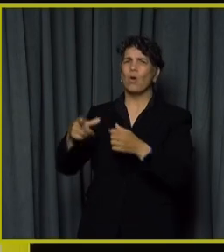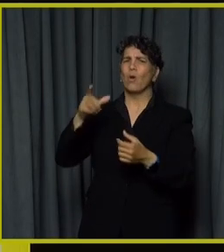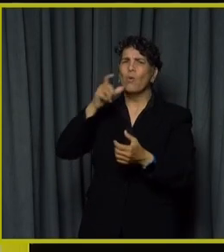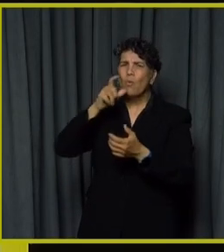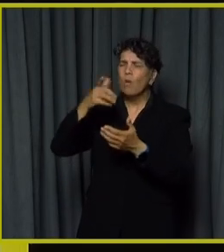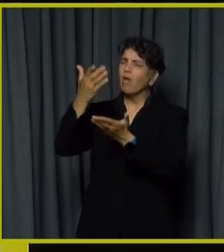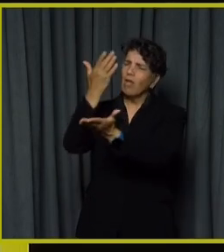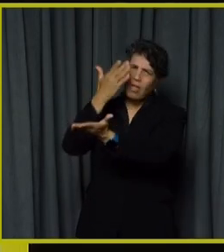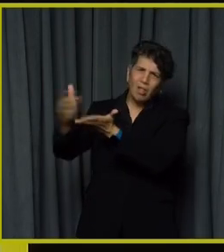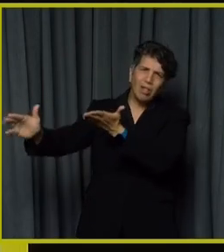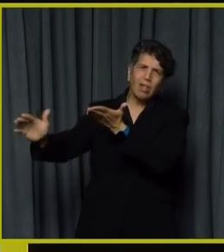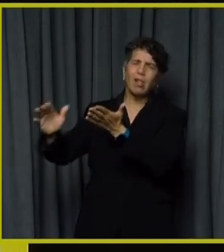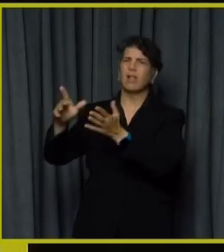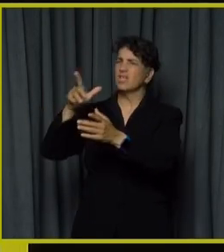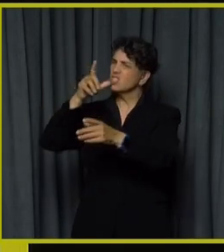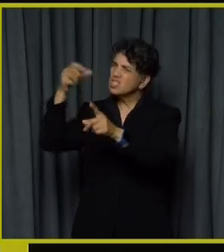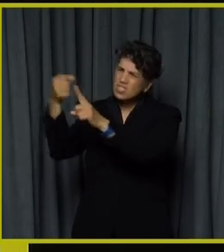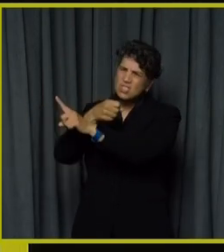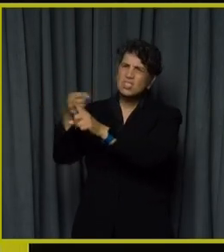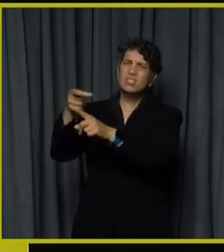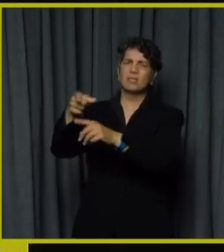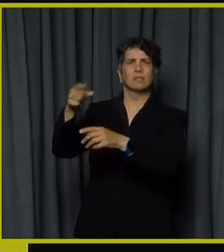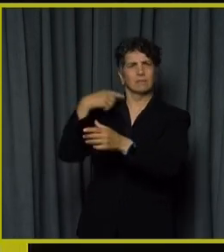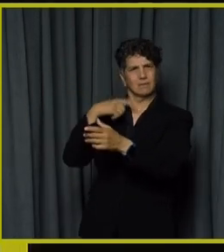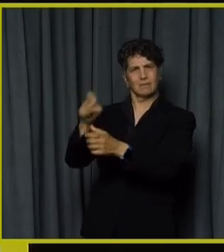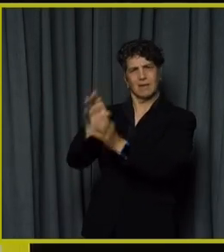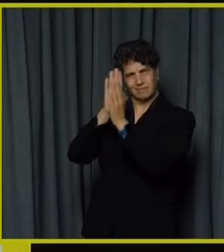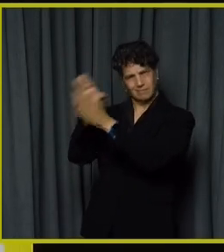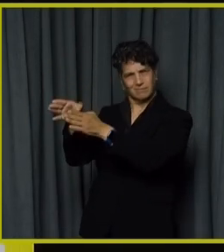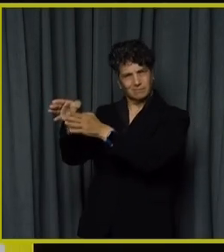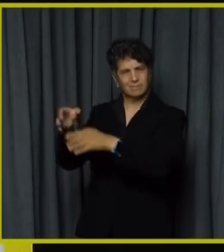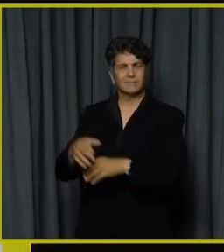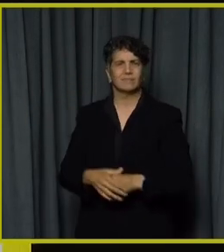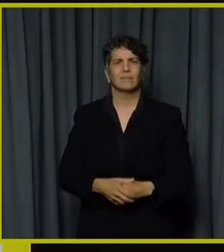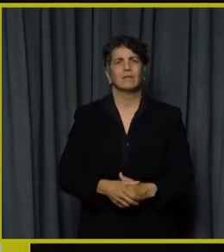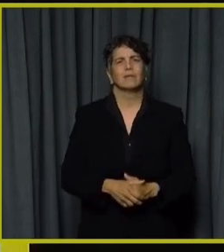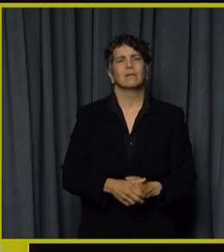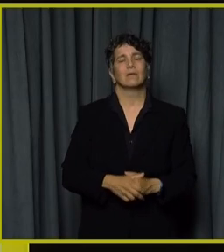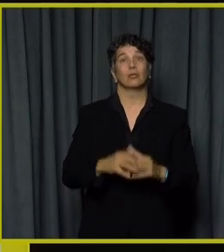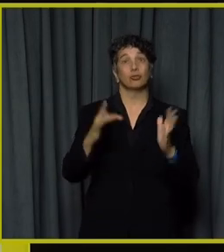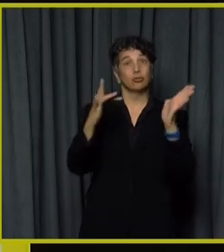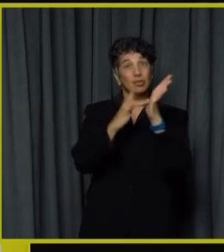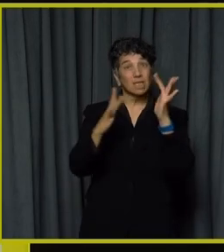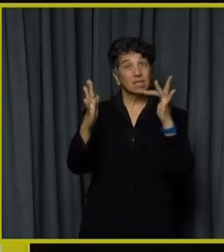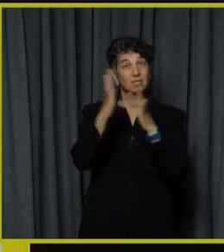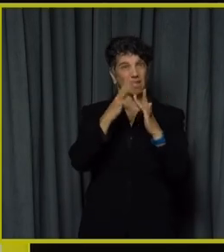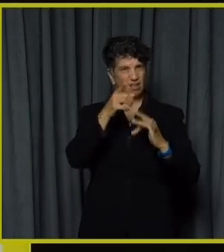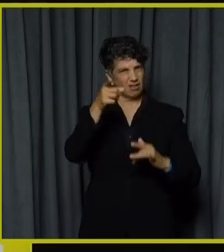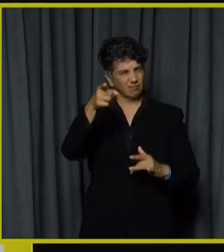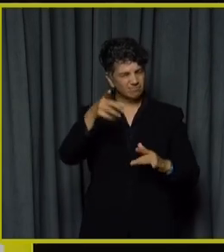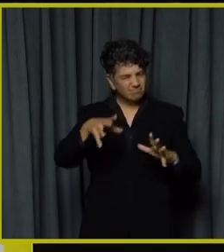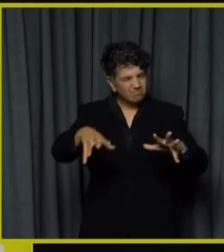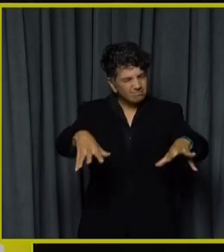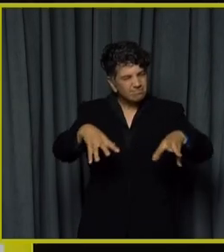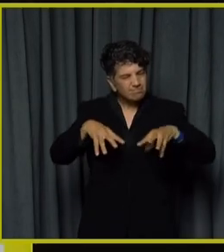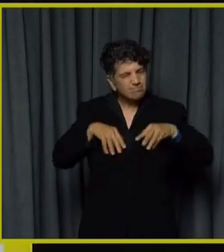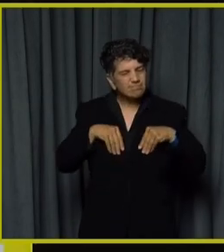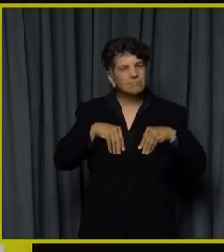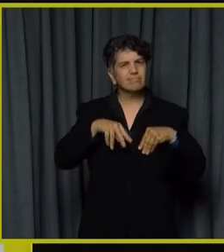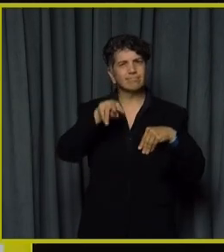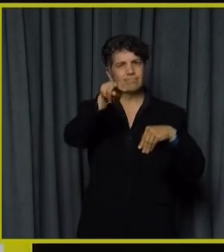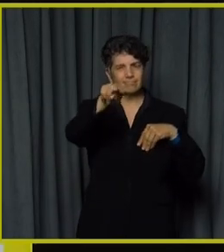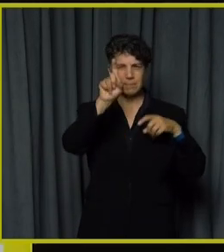Jesus turns over tables, engages in holy disruption, commits himself